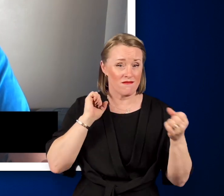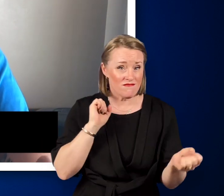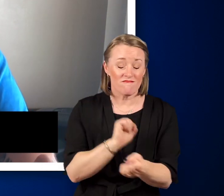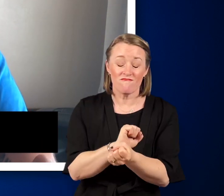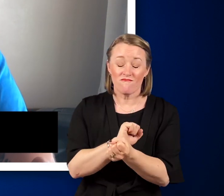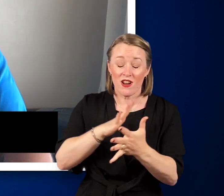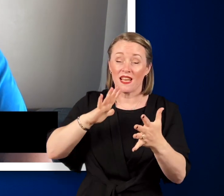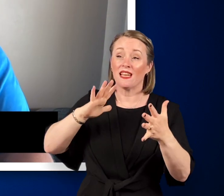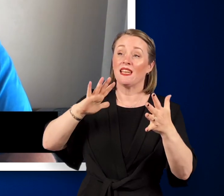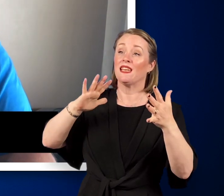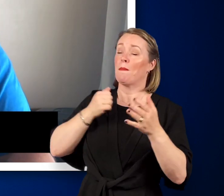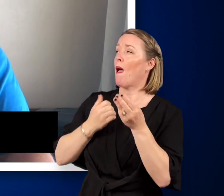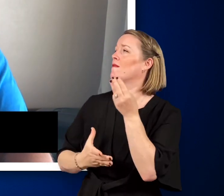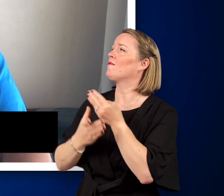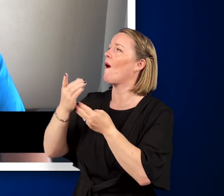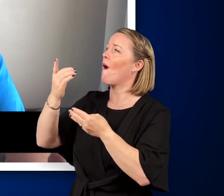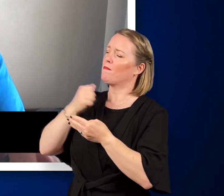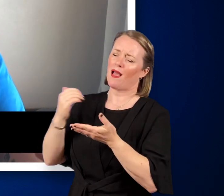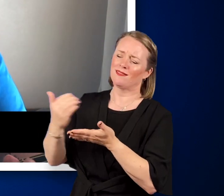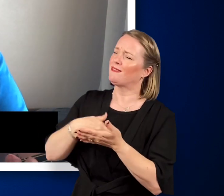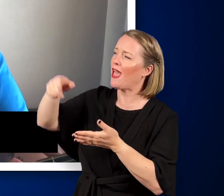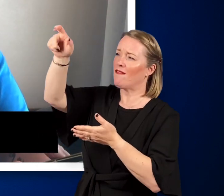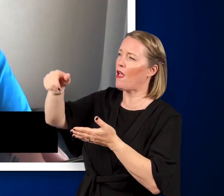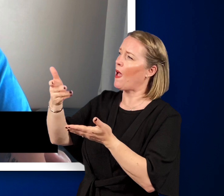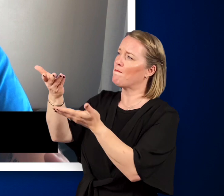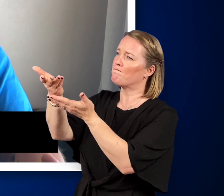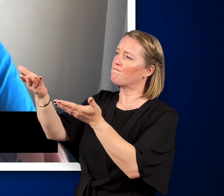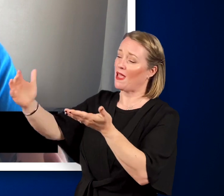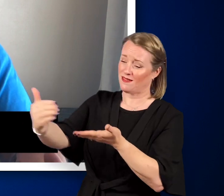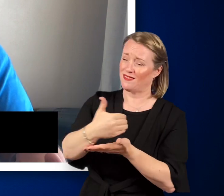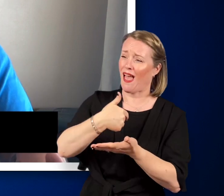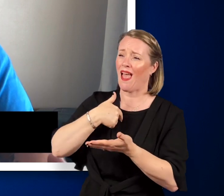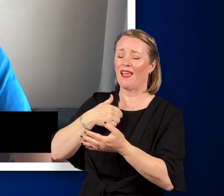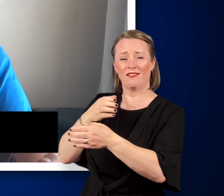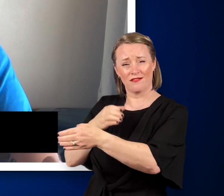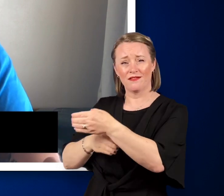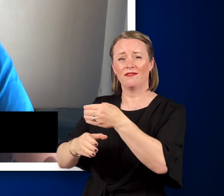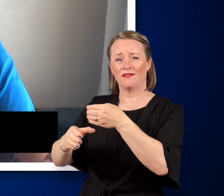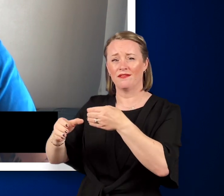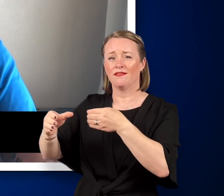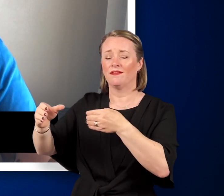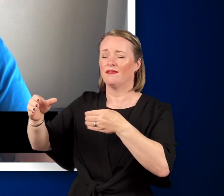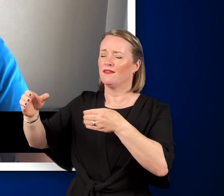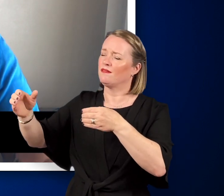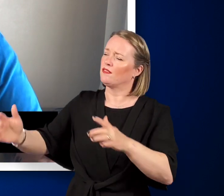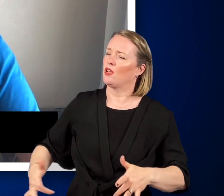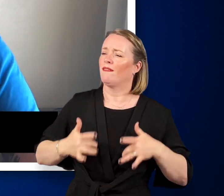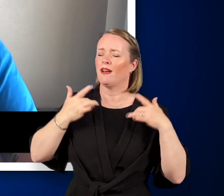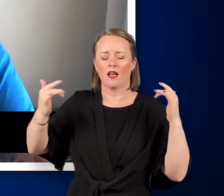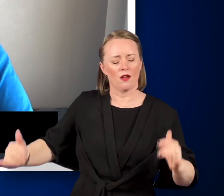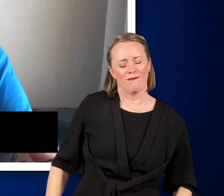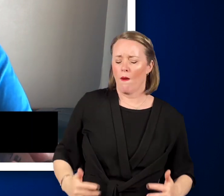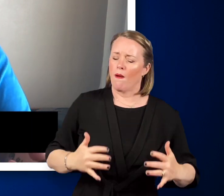Set free, my God, my Savior has ransomed me,